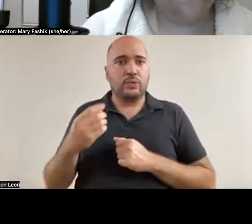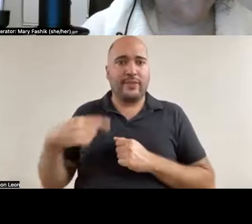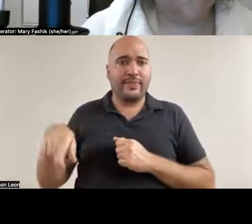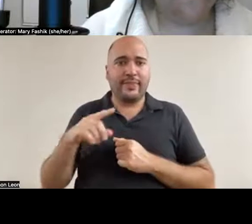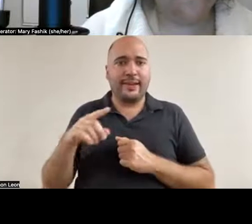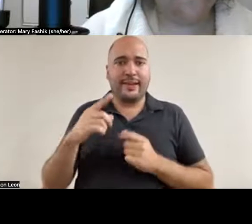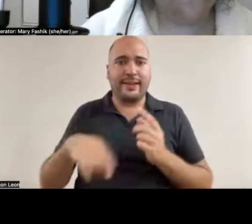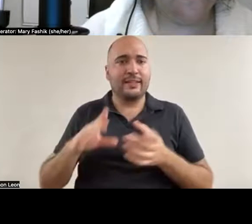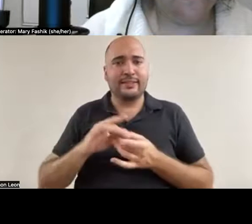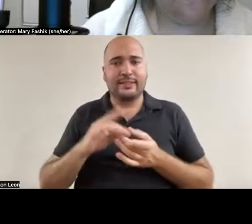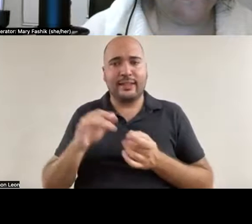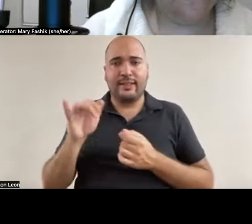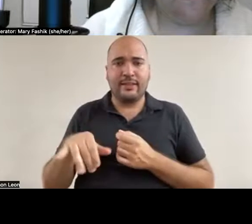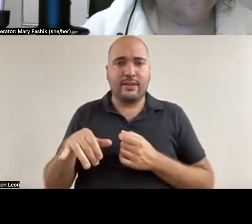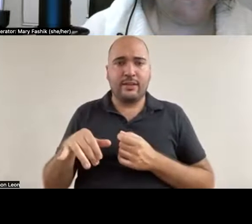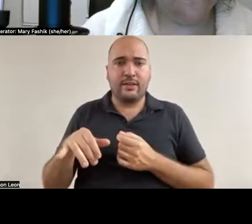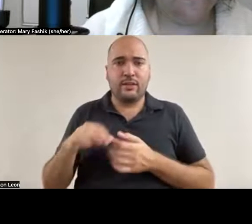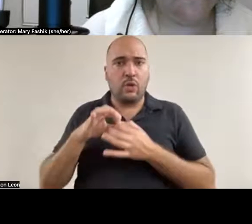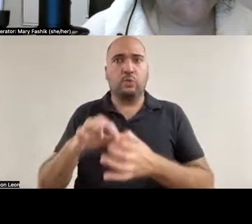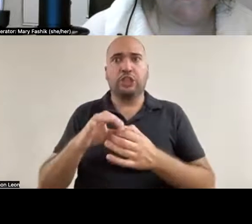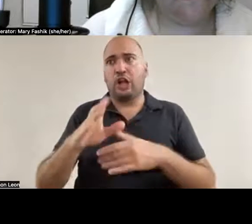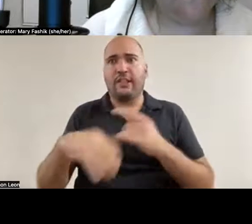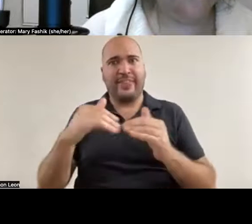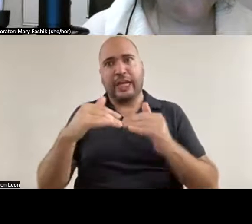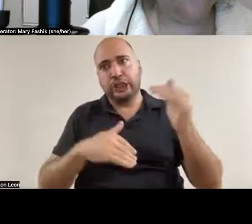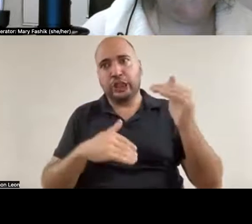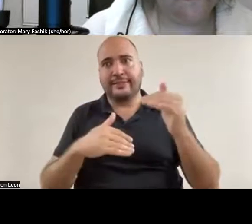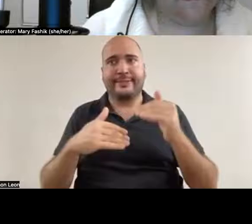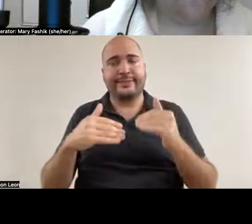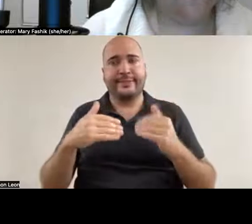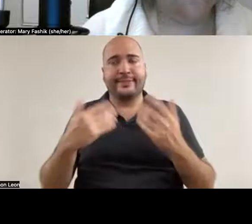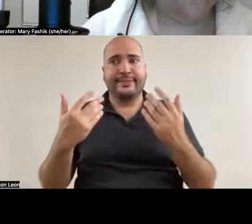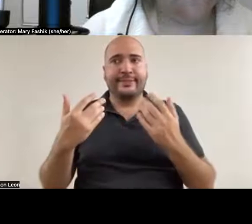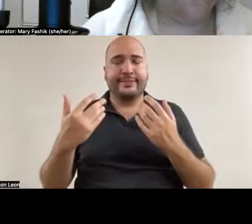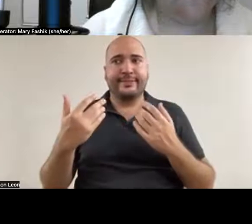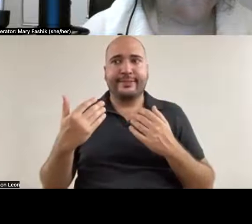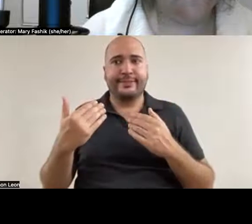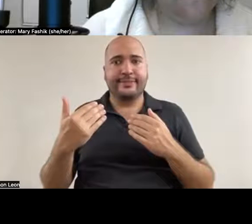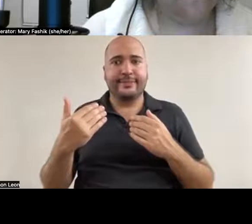that regarding all this injustice, the world